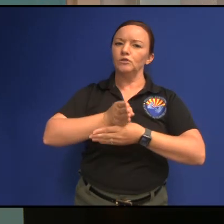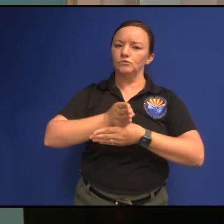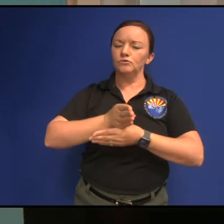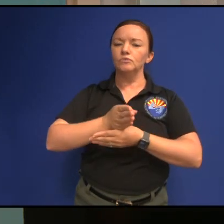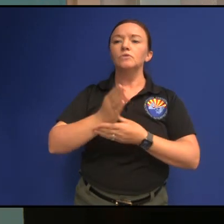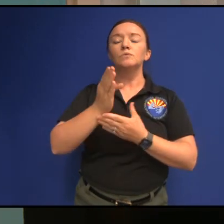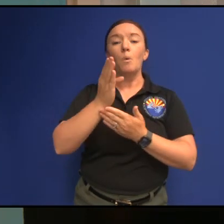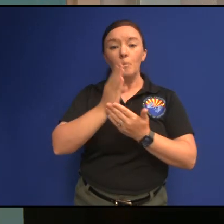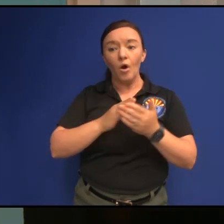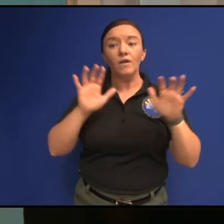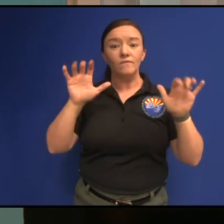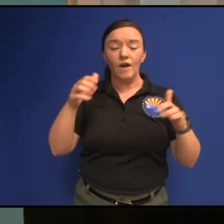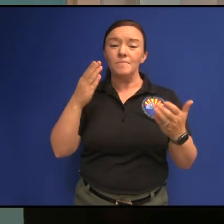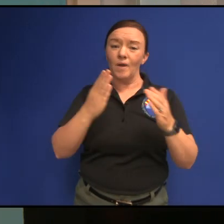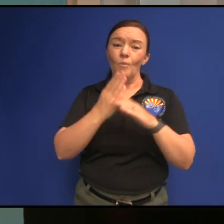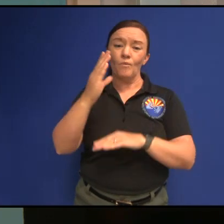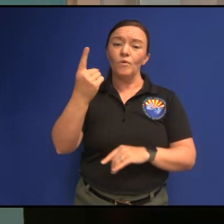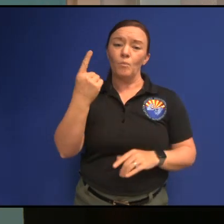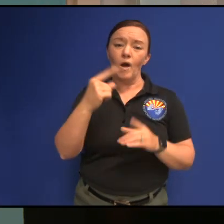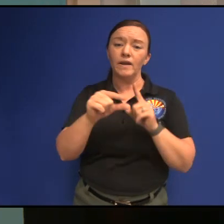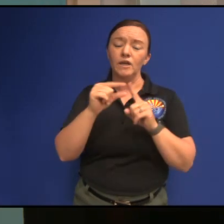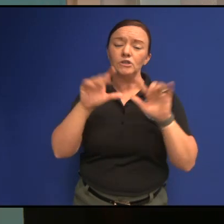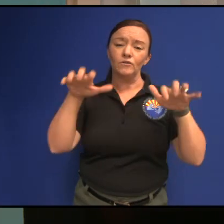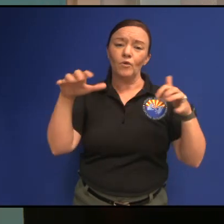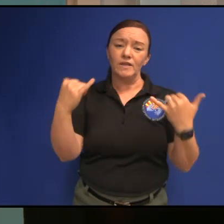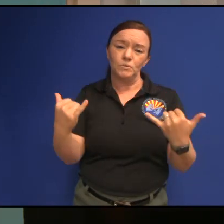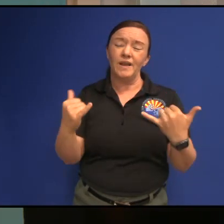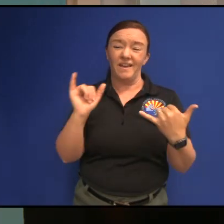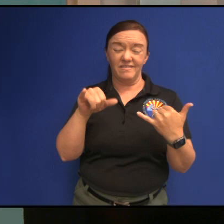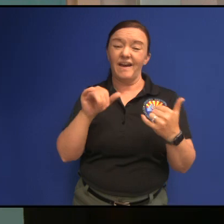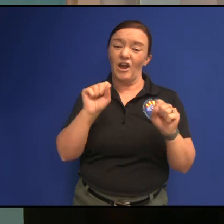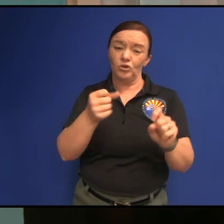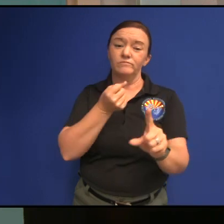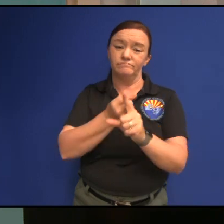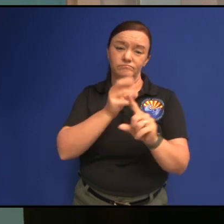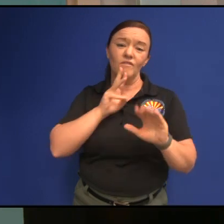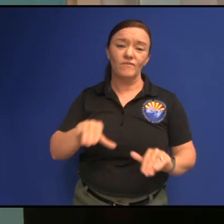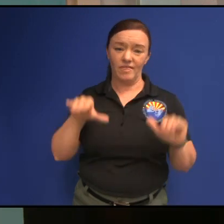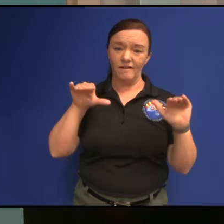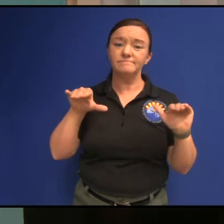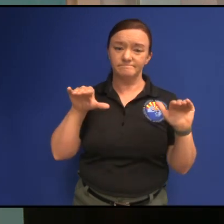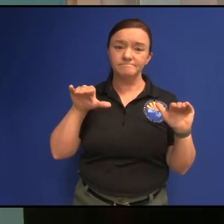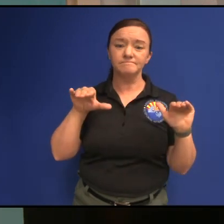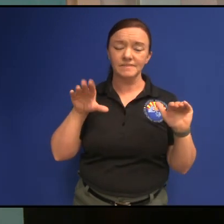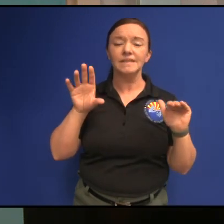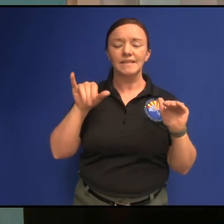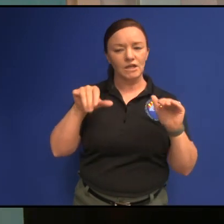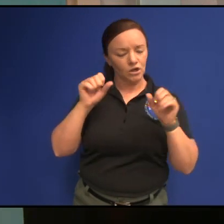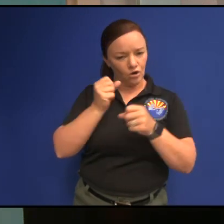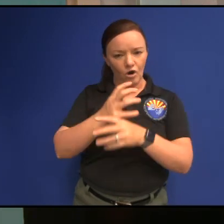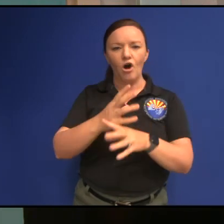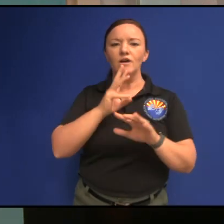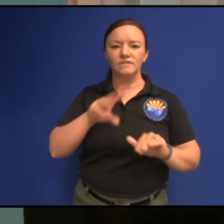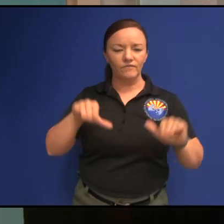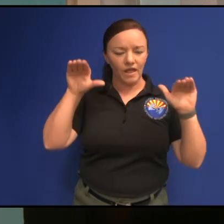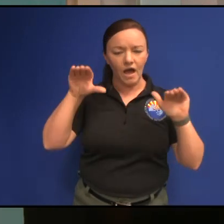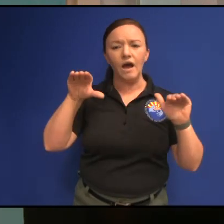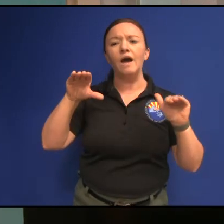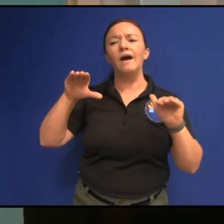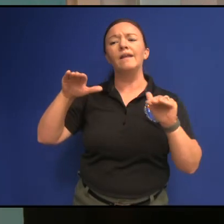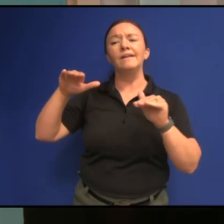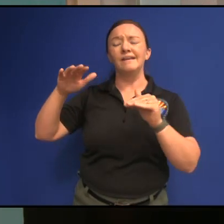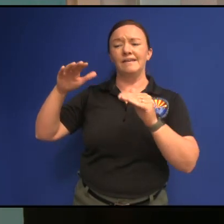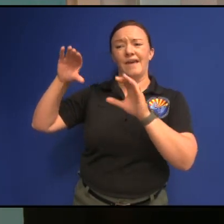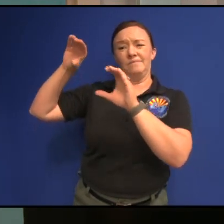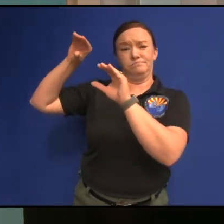over 1 inch of rain today. Those would certainly get flooding rains, right? That would be an issue that would cause flood, debris flows, and stuff like